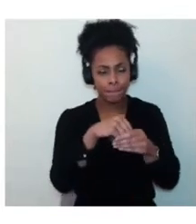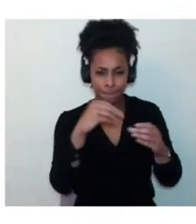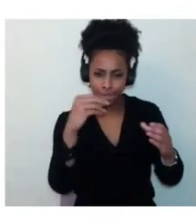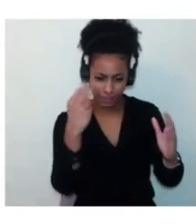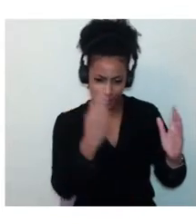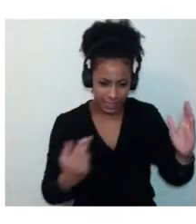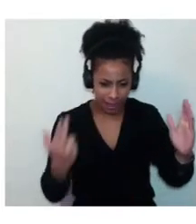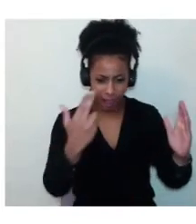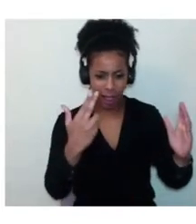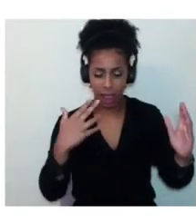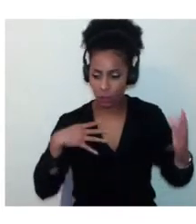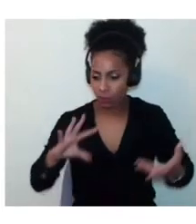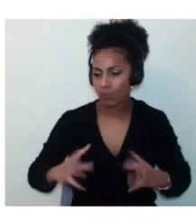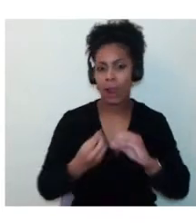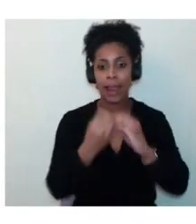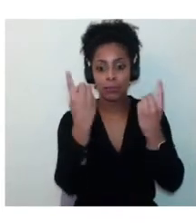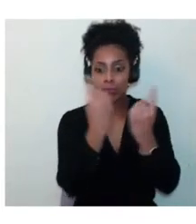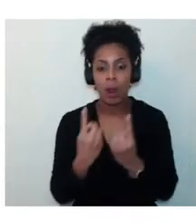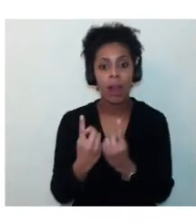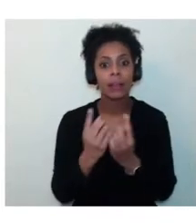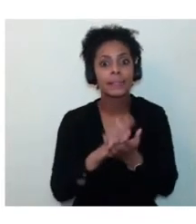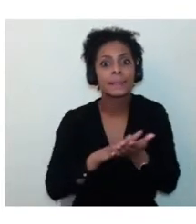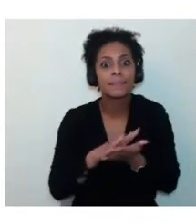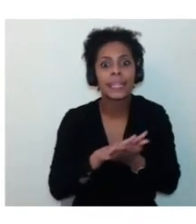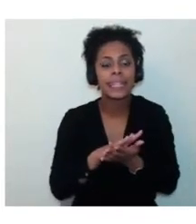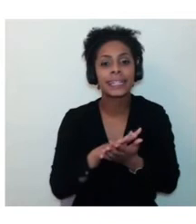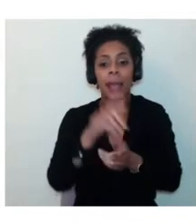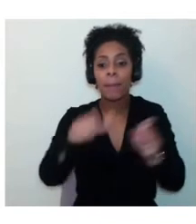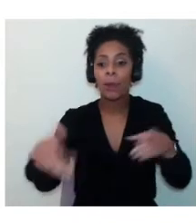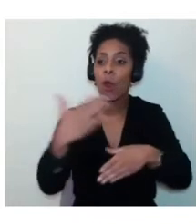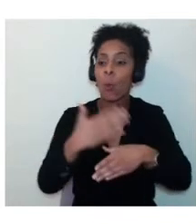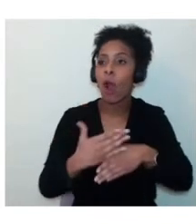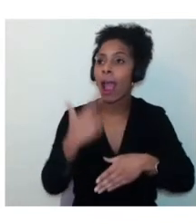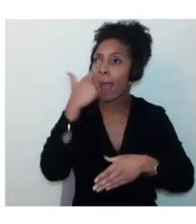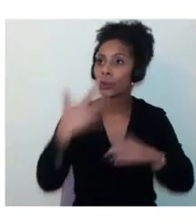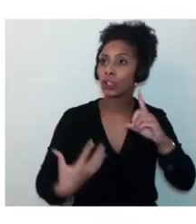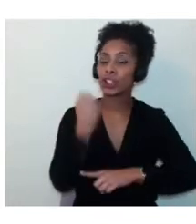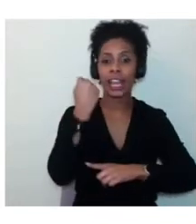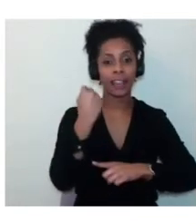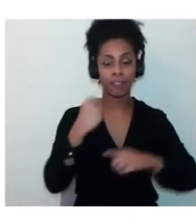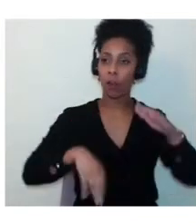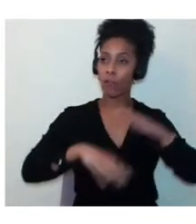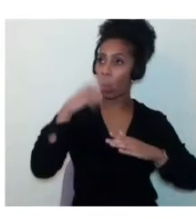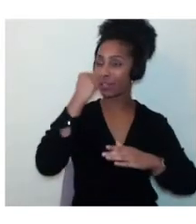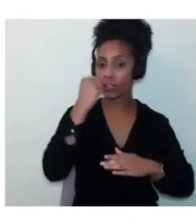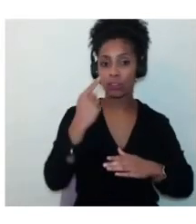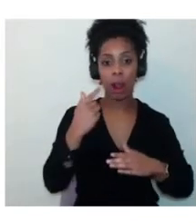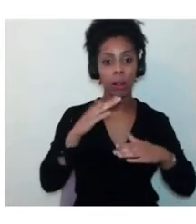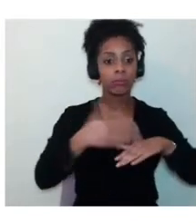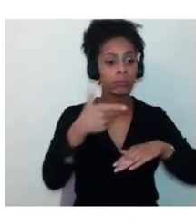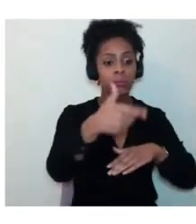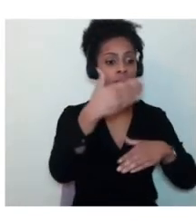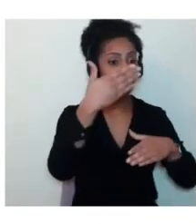unlock the full potential of people at work, at school, and in their daily lives. And we know when we do